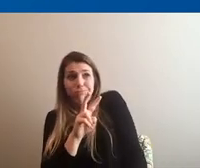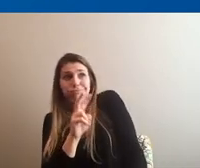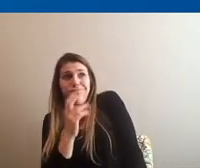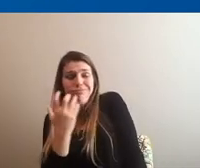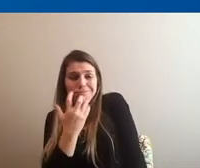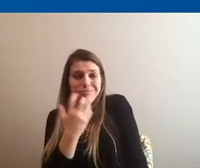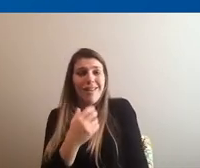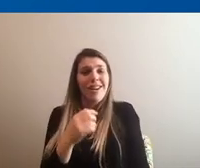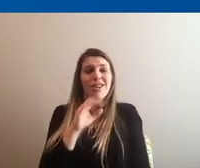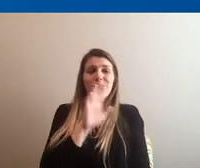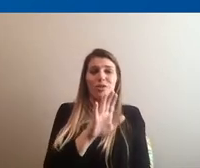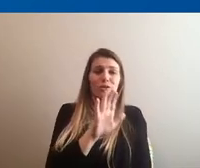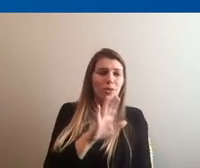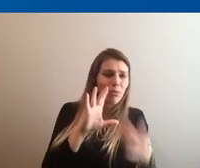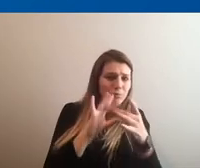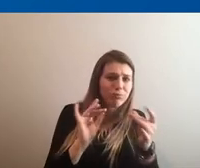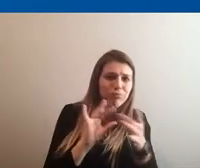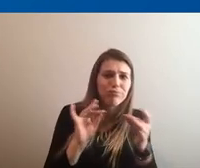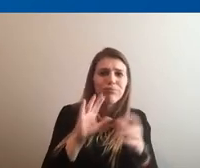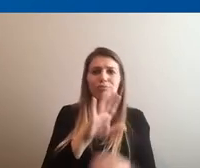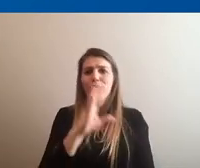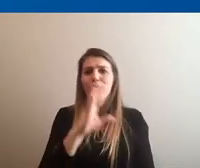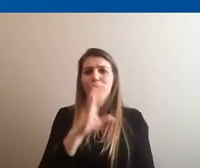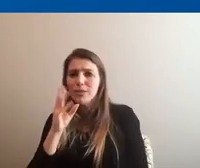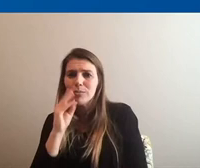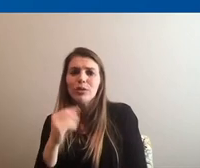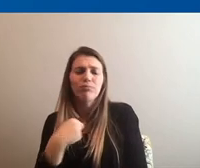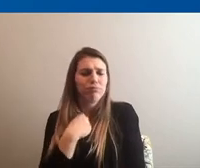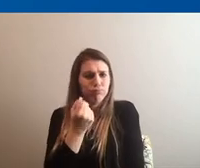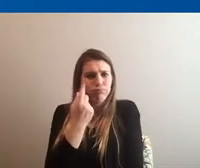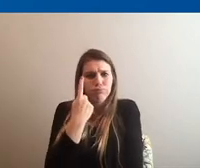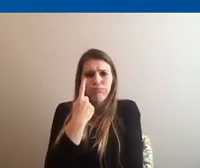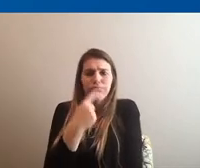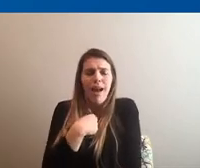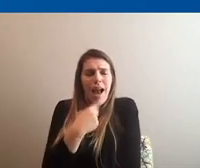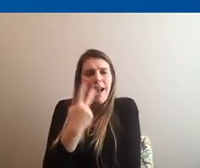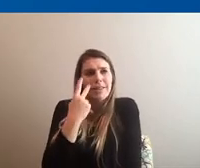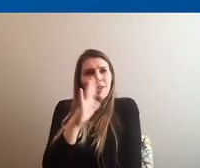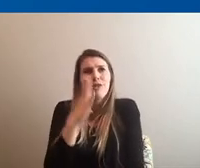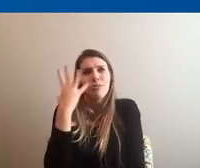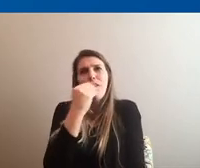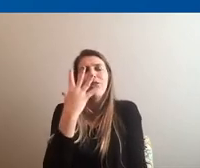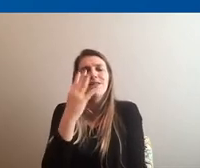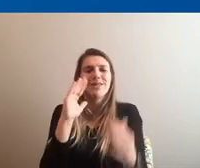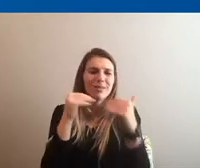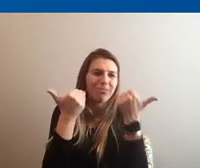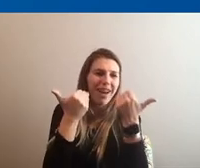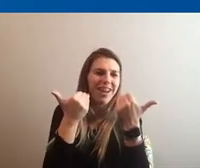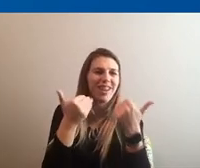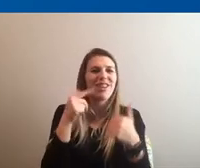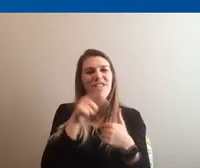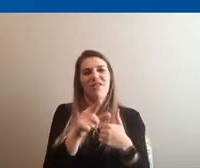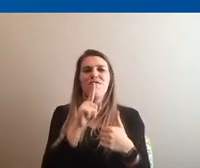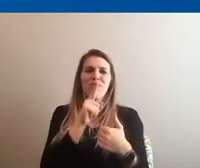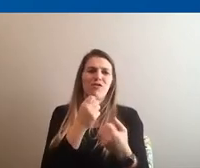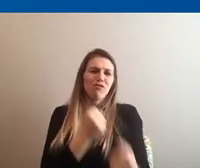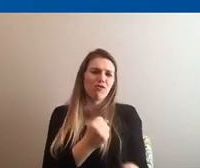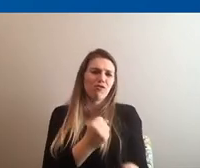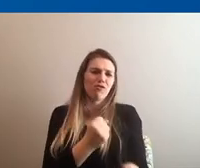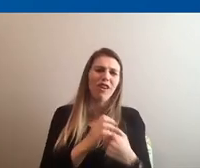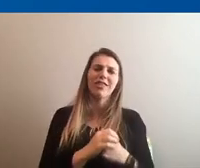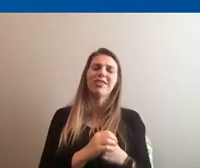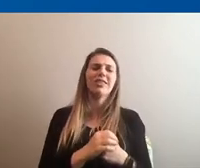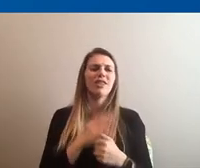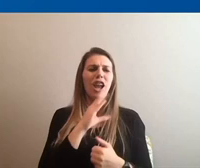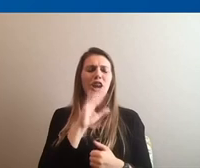I hear your voice, I hear your experience, I see your beautiful smile, your extraordinarily strong